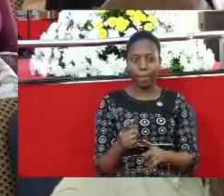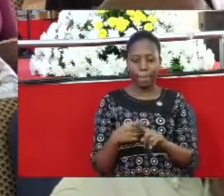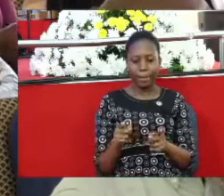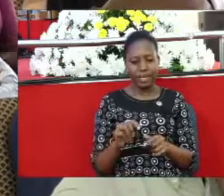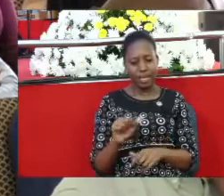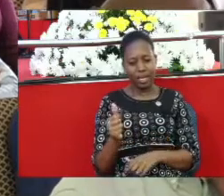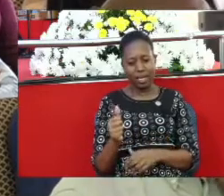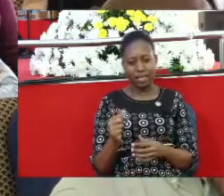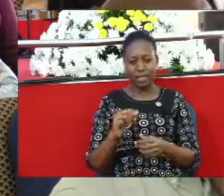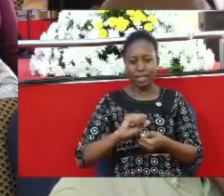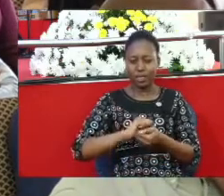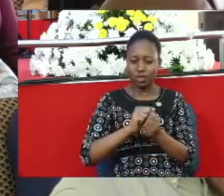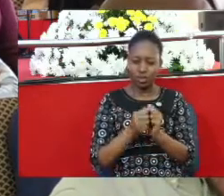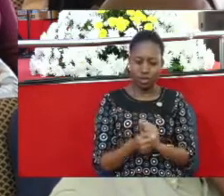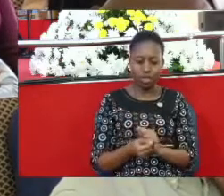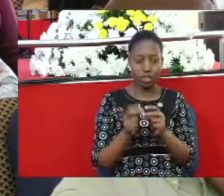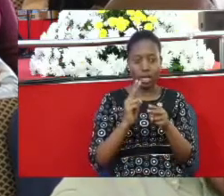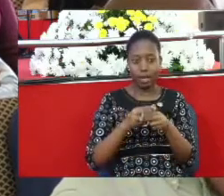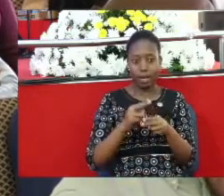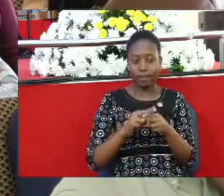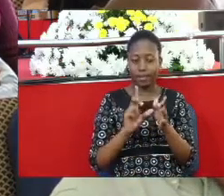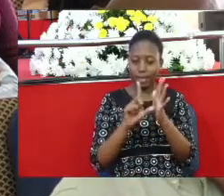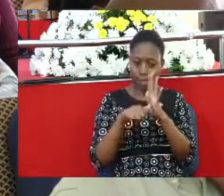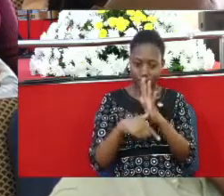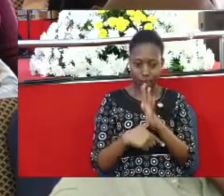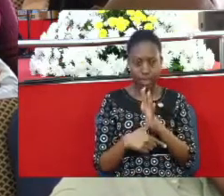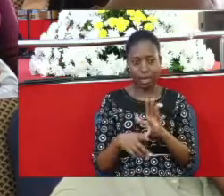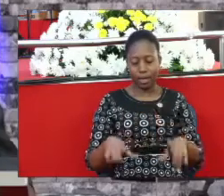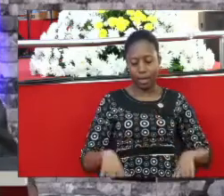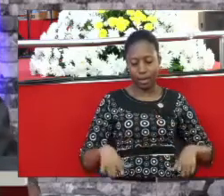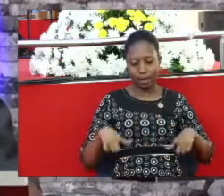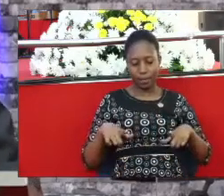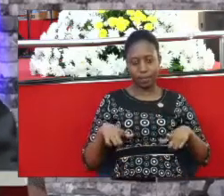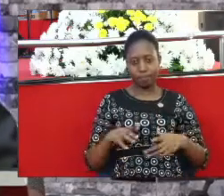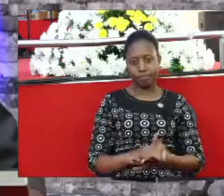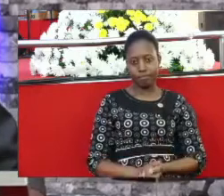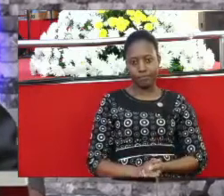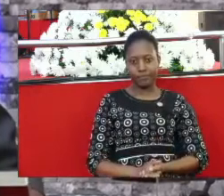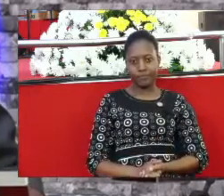your spirit is not changed, even if they call you King George the Fourth.